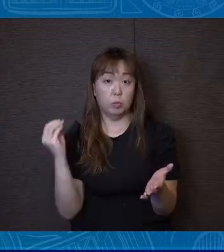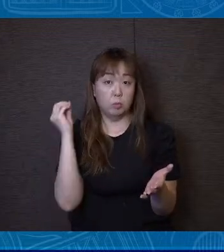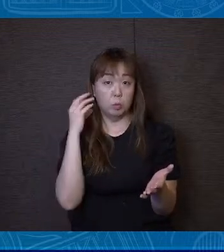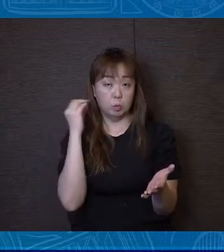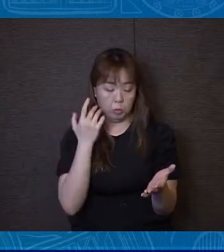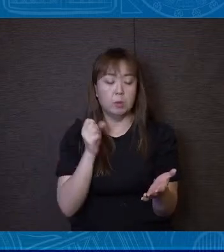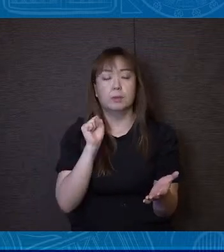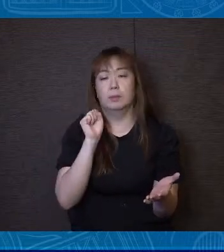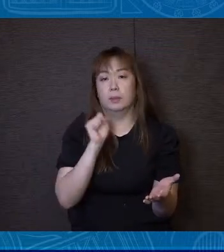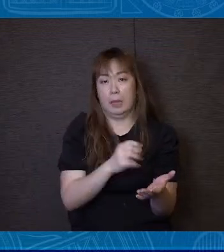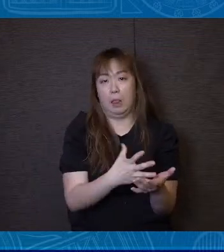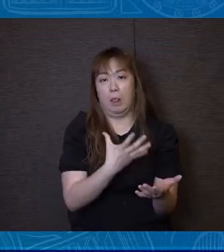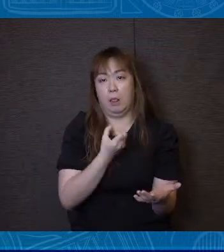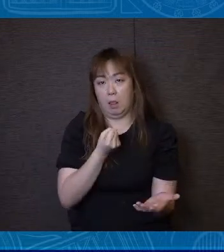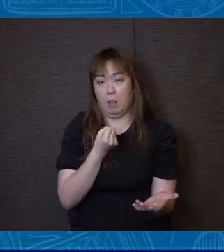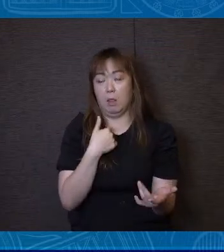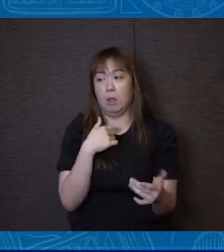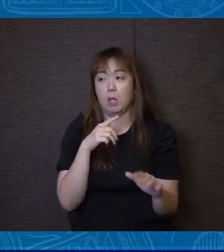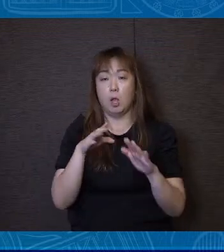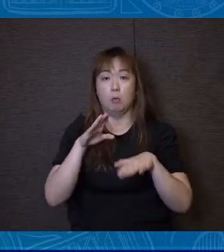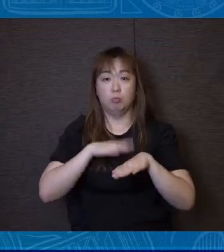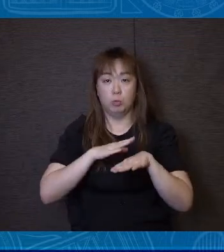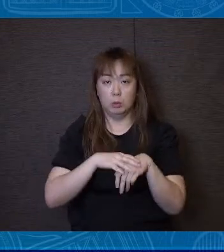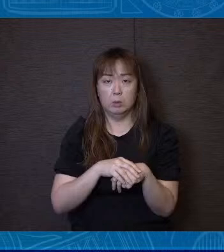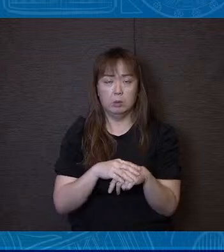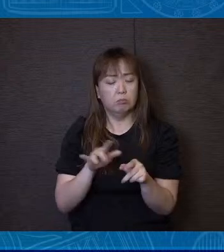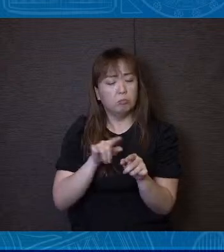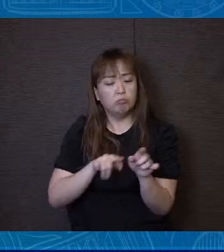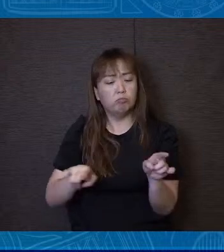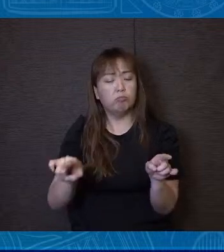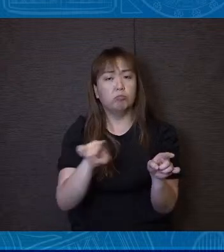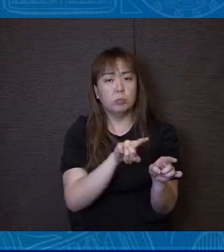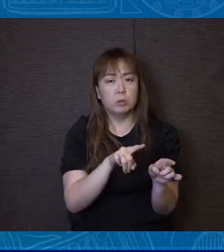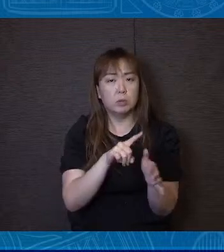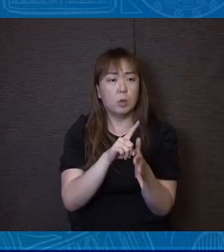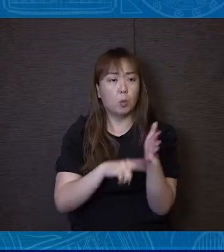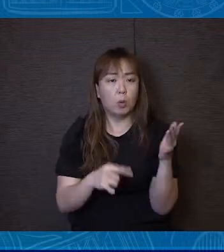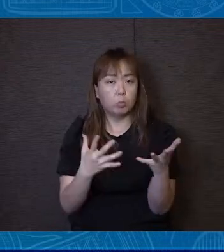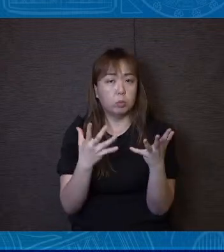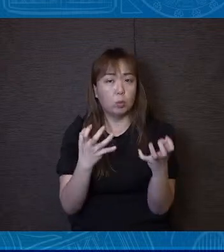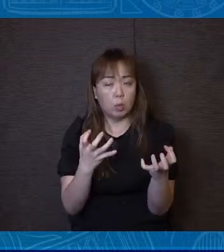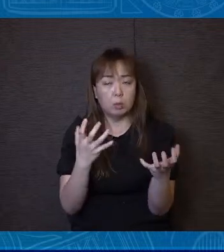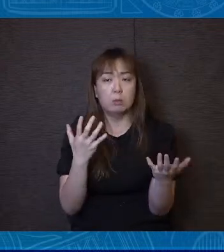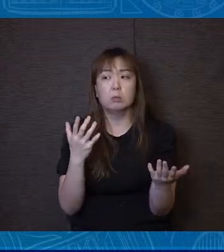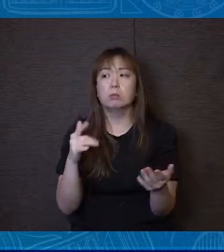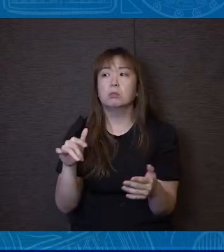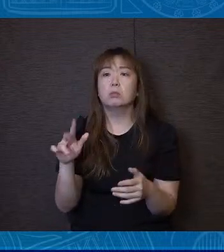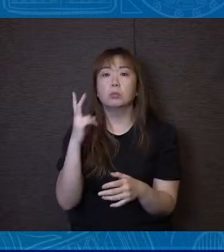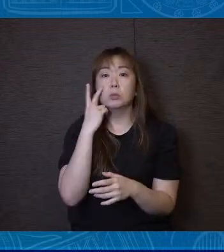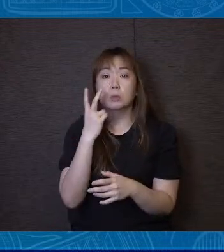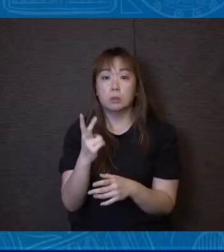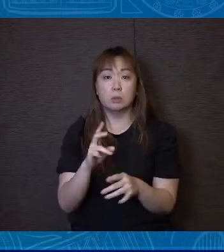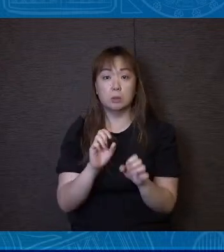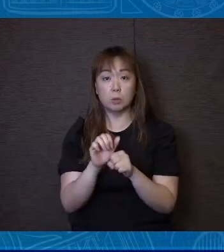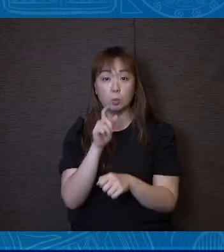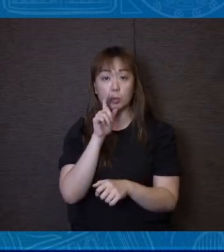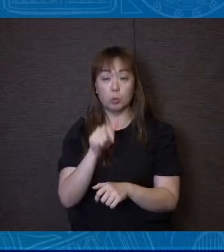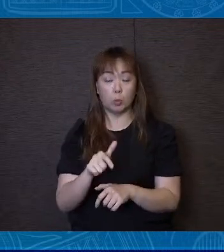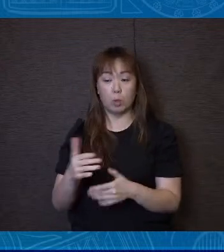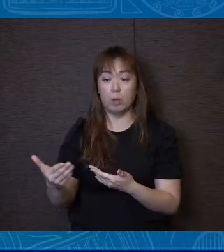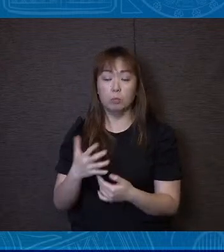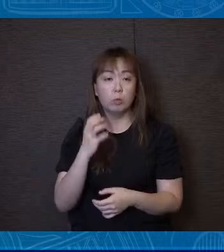I think all of these are possibilities that we're actually looking at now. So then you don't have to bring your